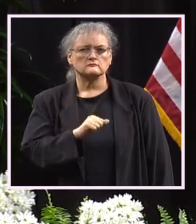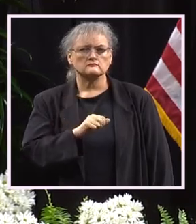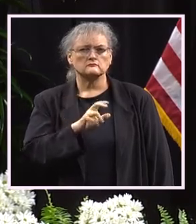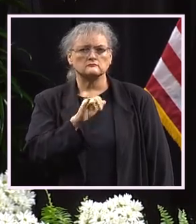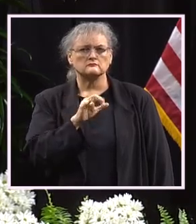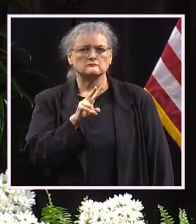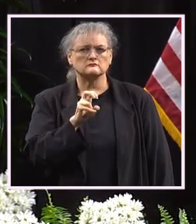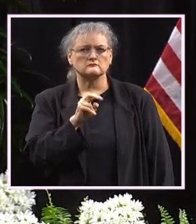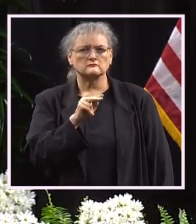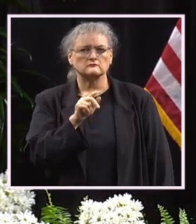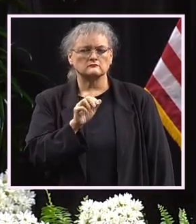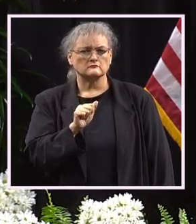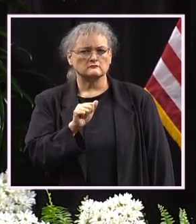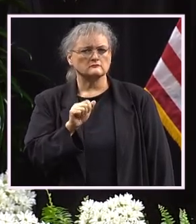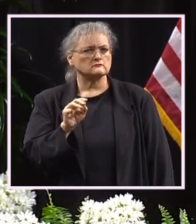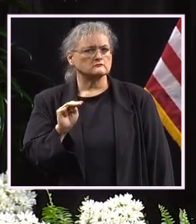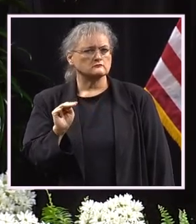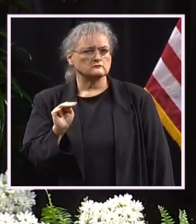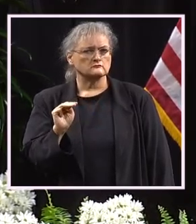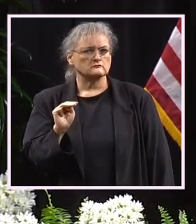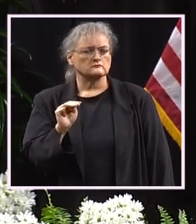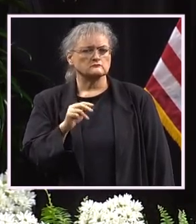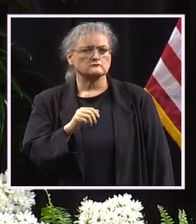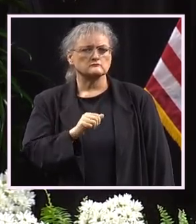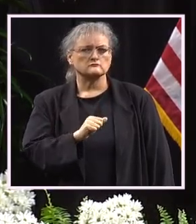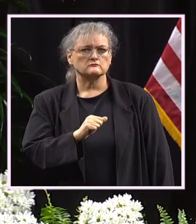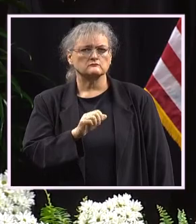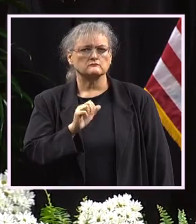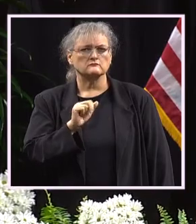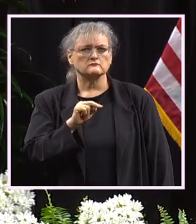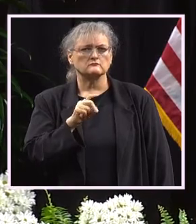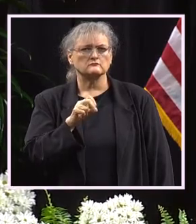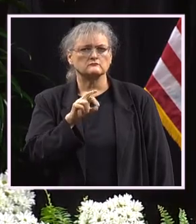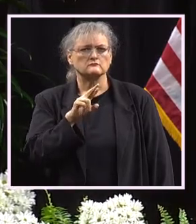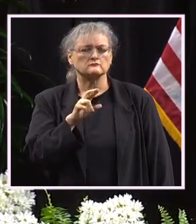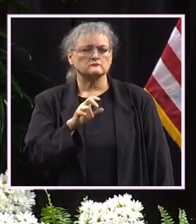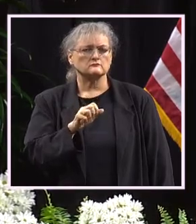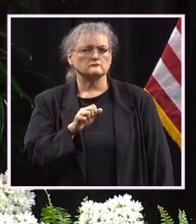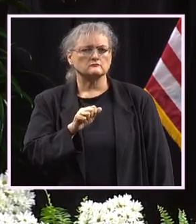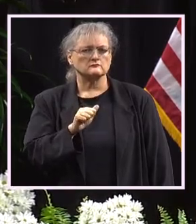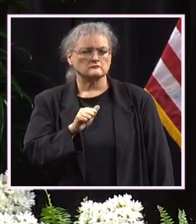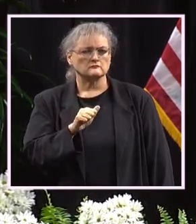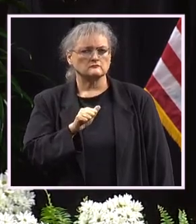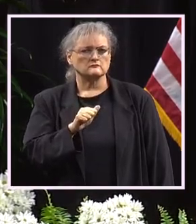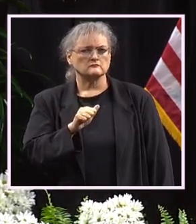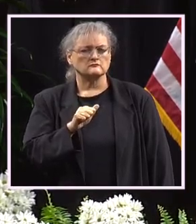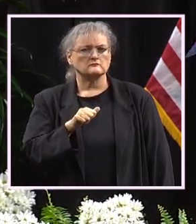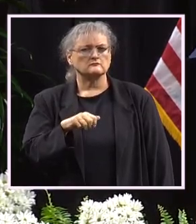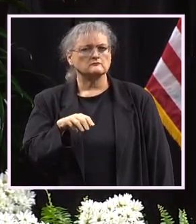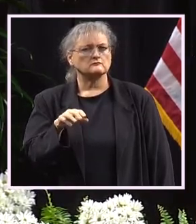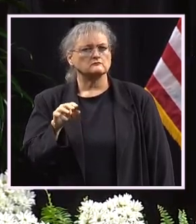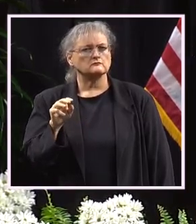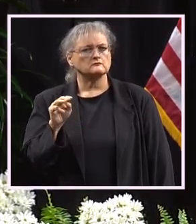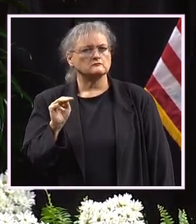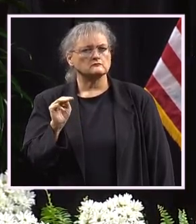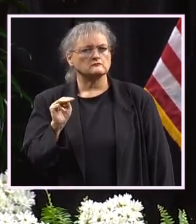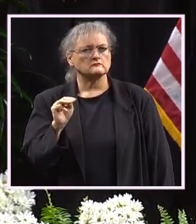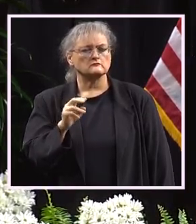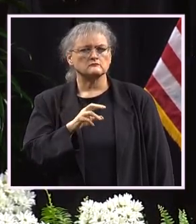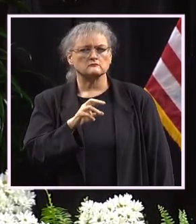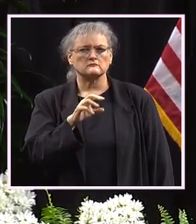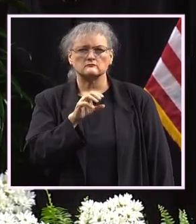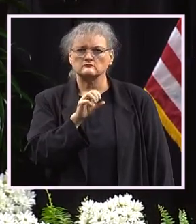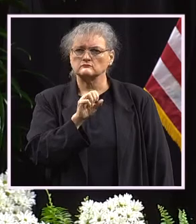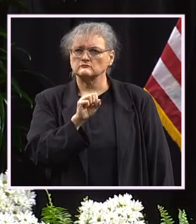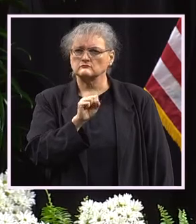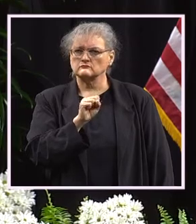Ivana Isela Musa. Andre Alexander Davis, cum laude. Cheyenne